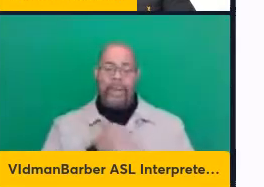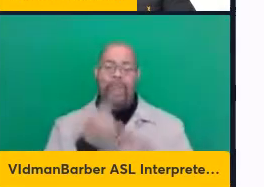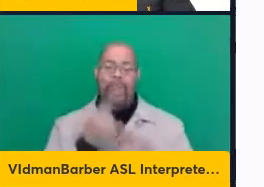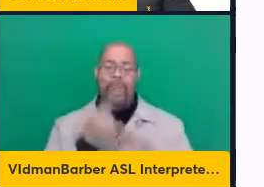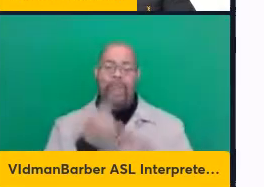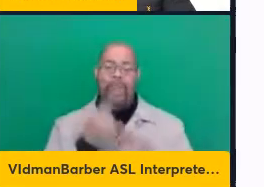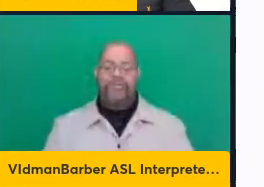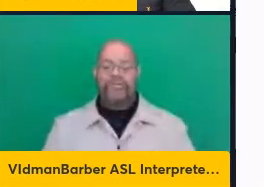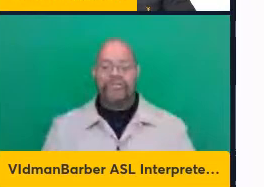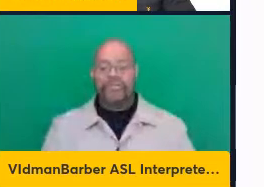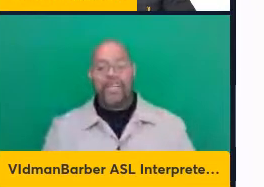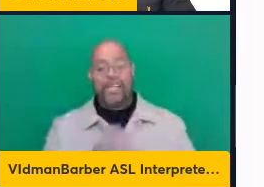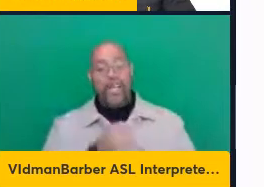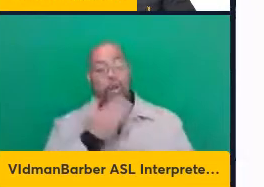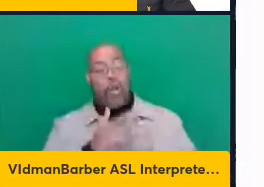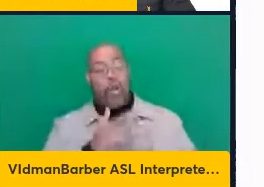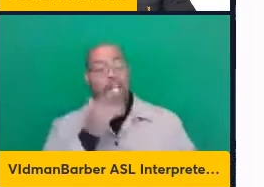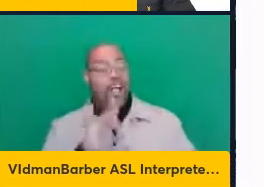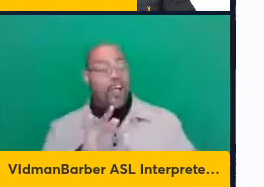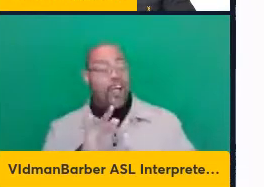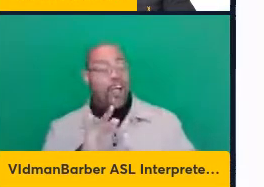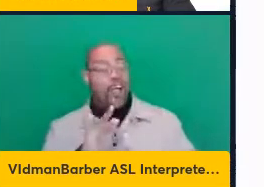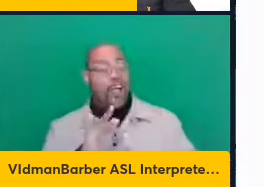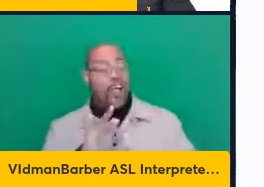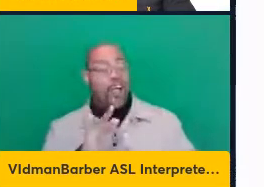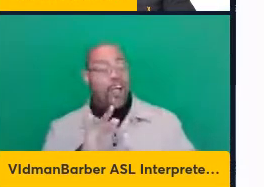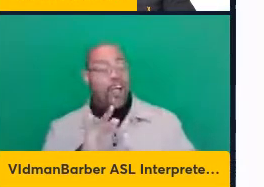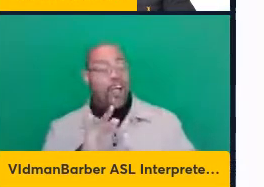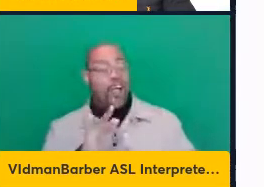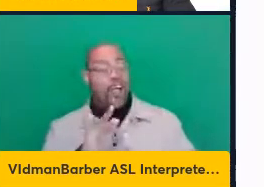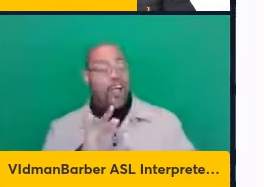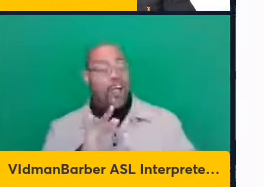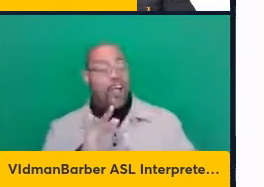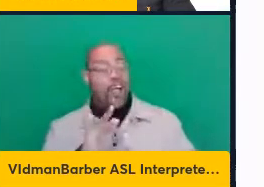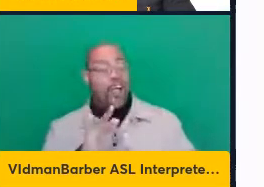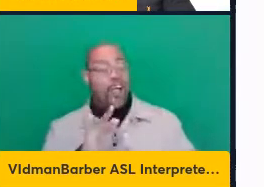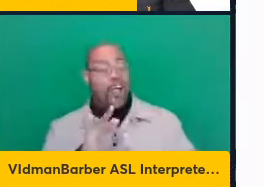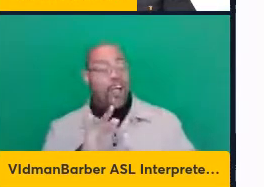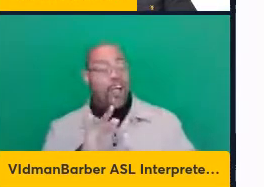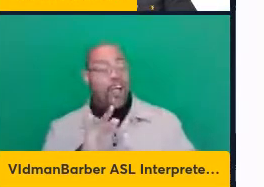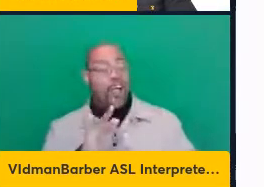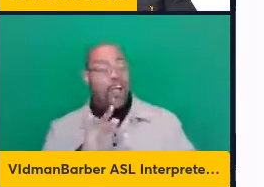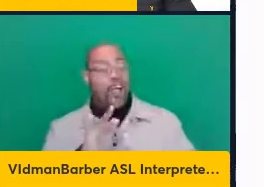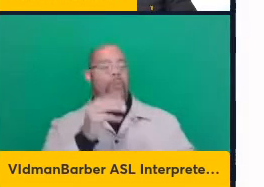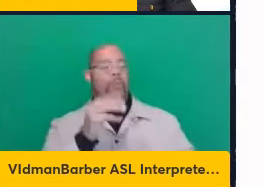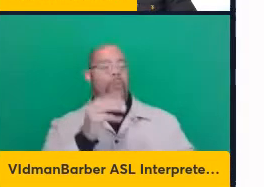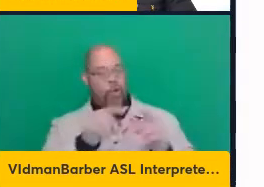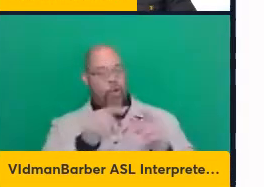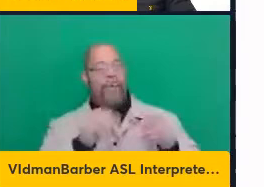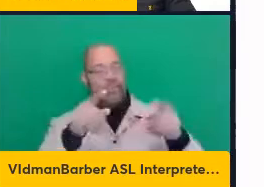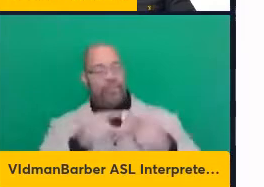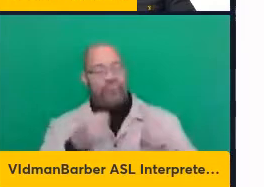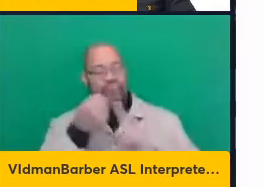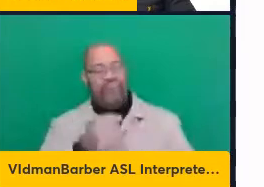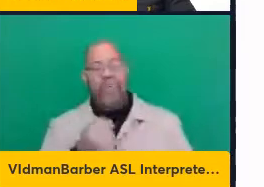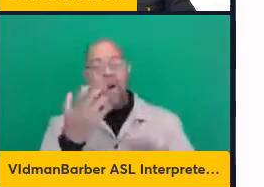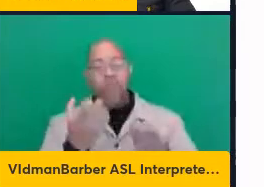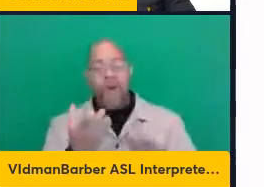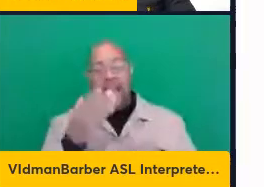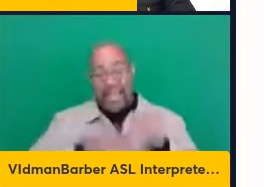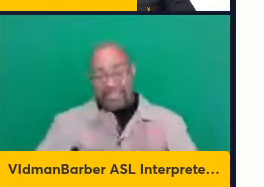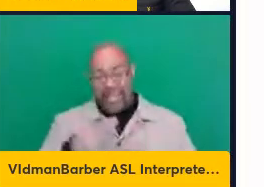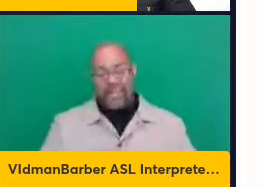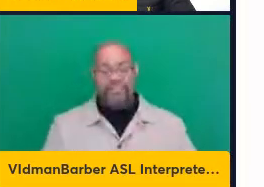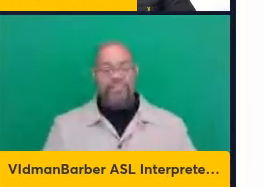so you get your good luck charm. Wherever you get it from, make sure you have your good luck charm and wait for your opportunity. So I would like to end here